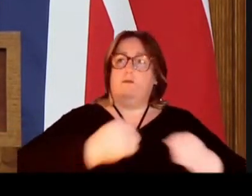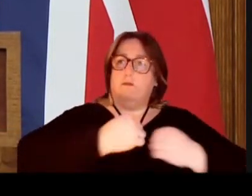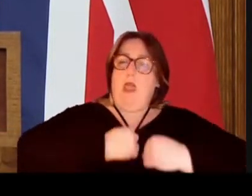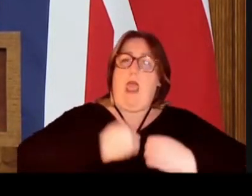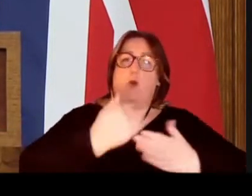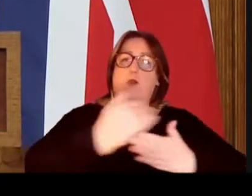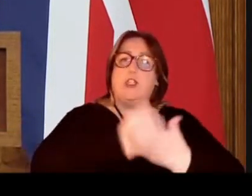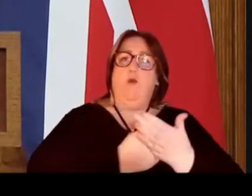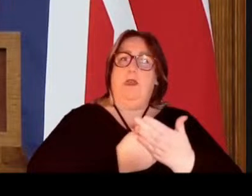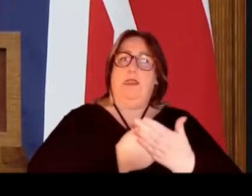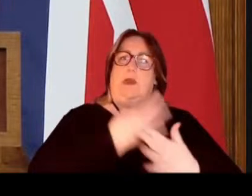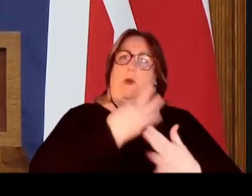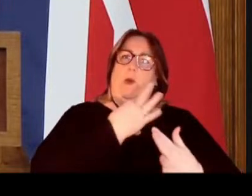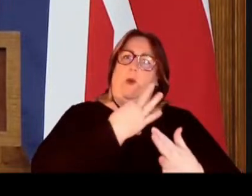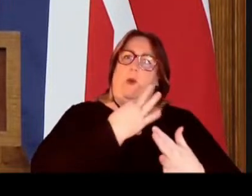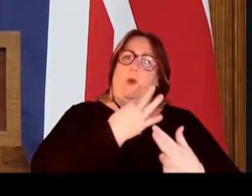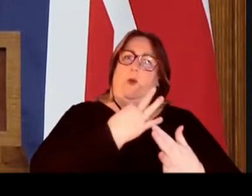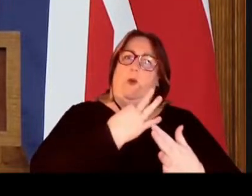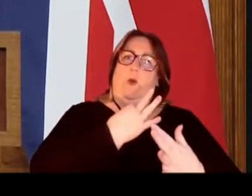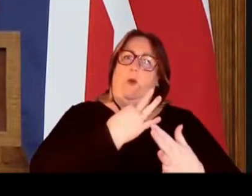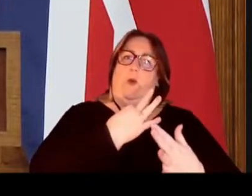to face every threat.